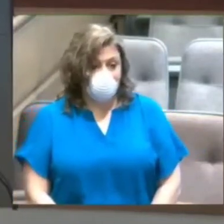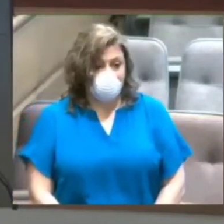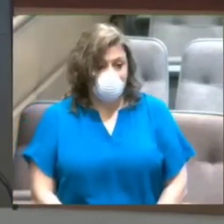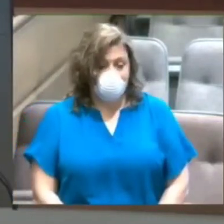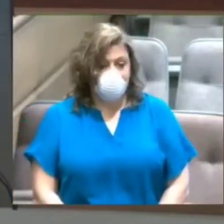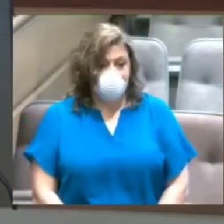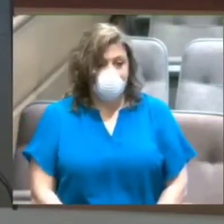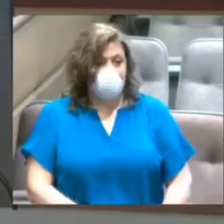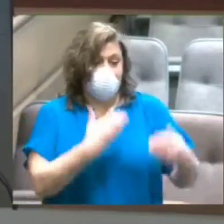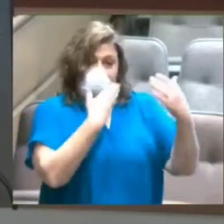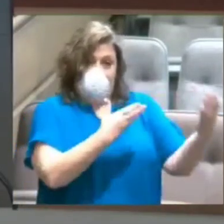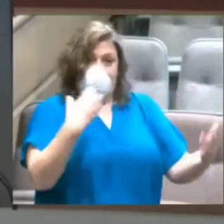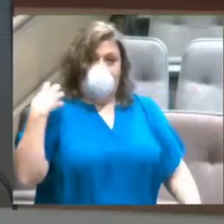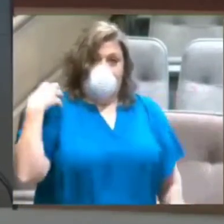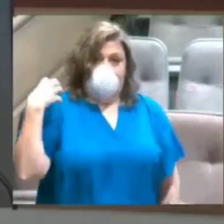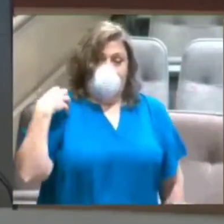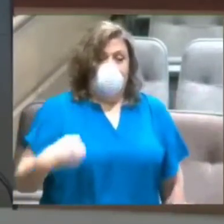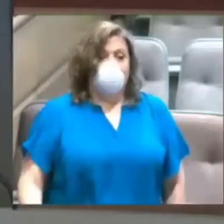Thank you, Chief.